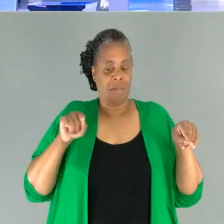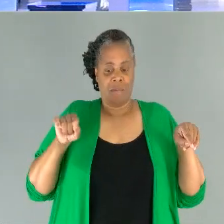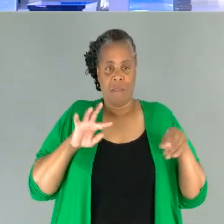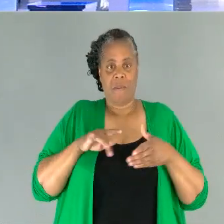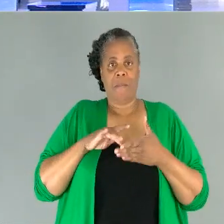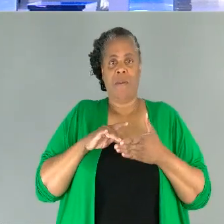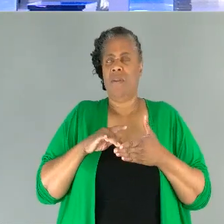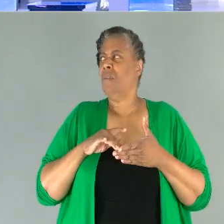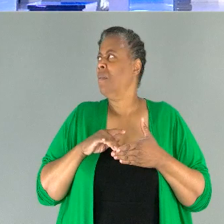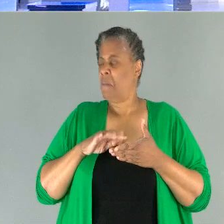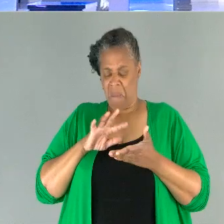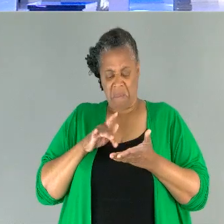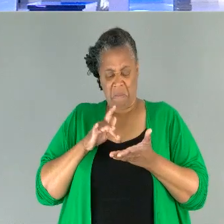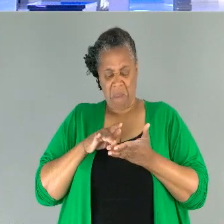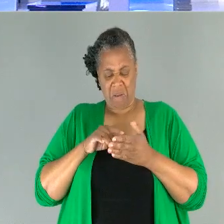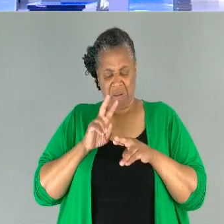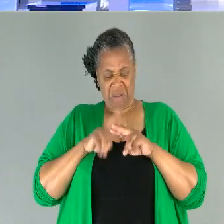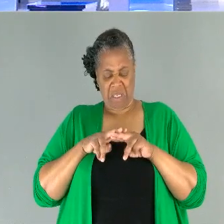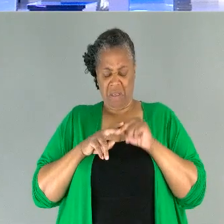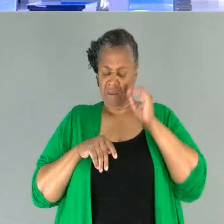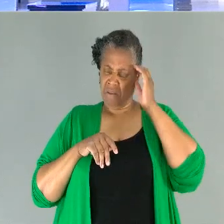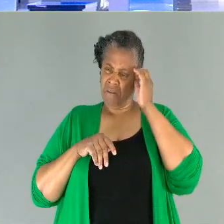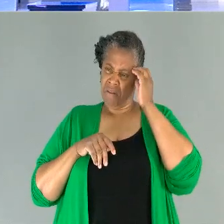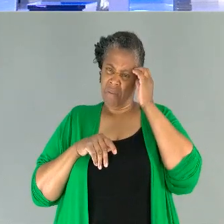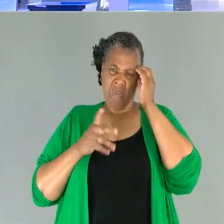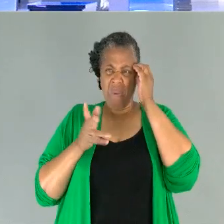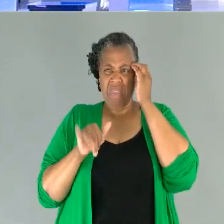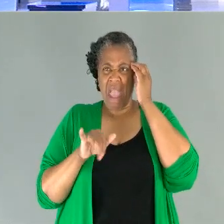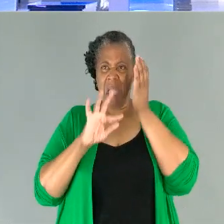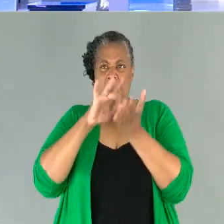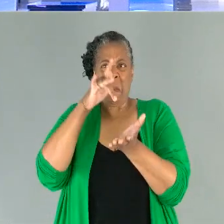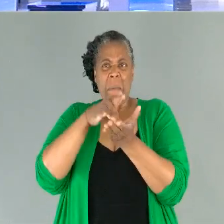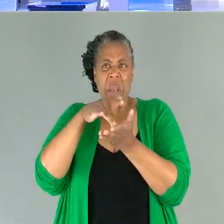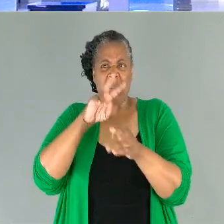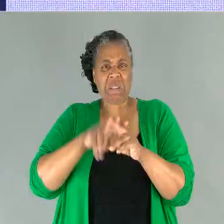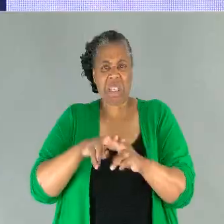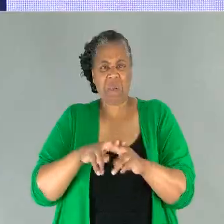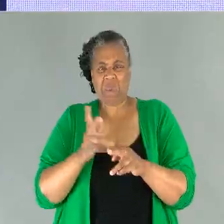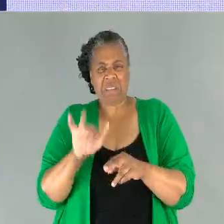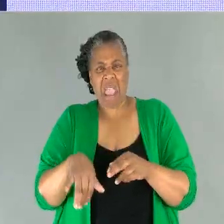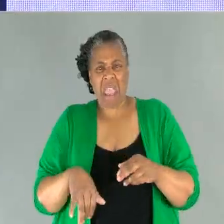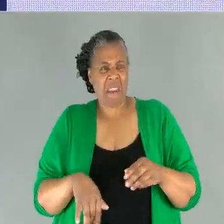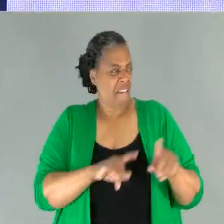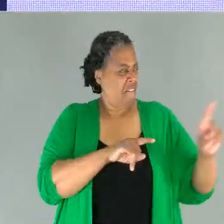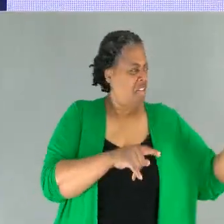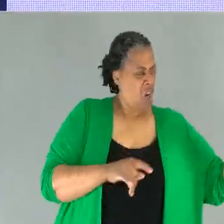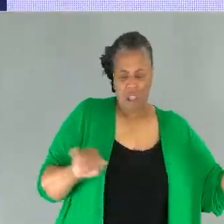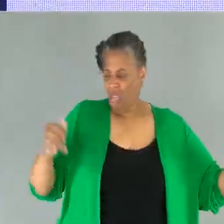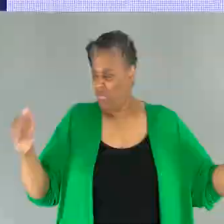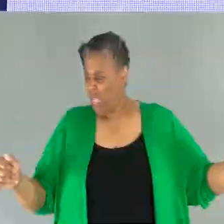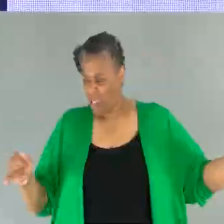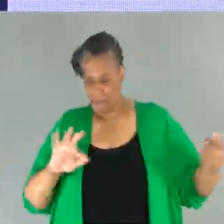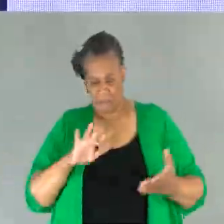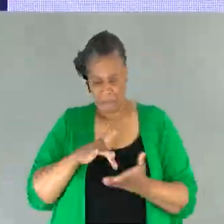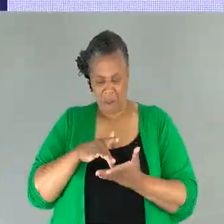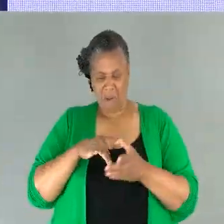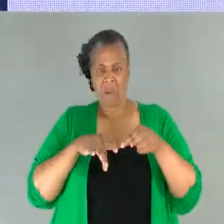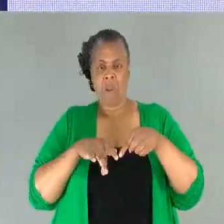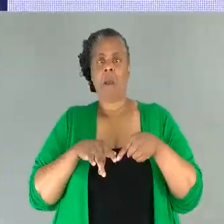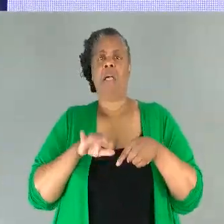Pastor, what is the middle seat? I'm glad you asked that question. It's the seat of a praying